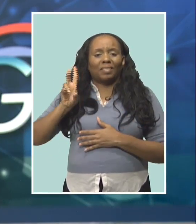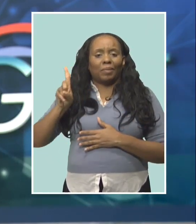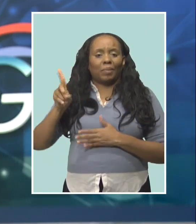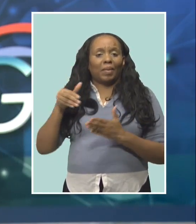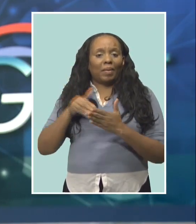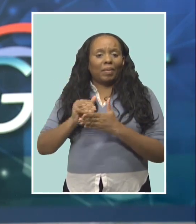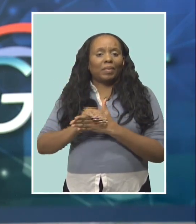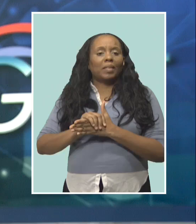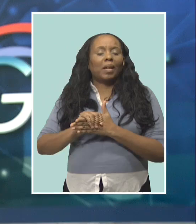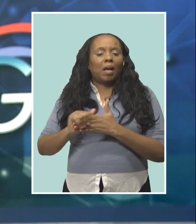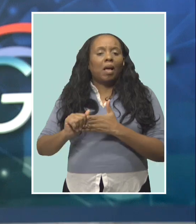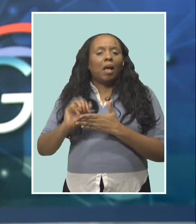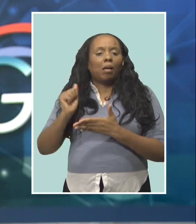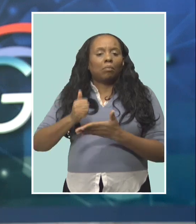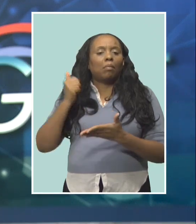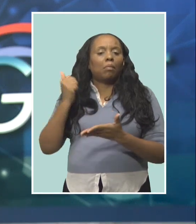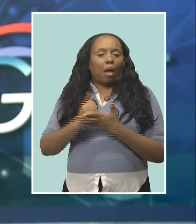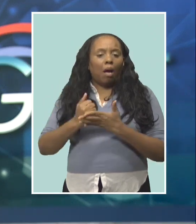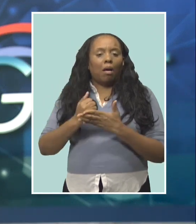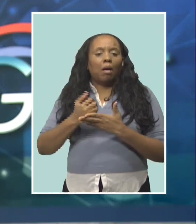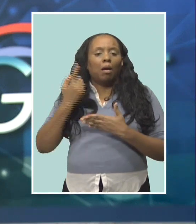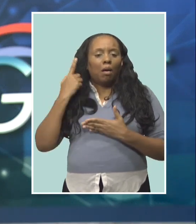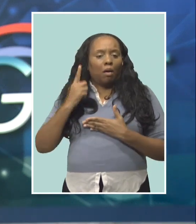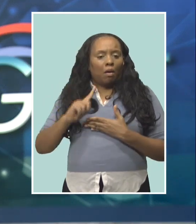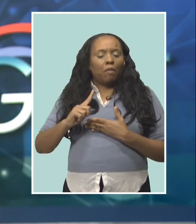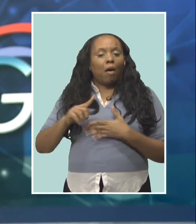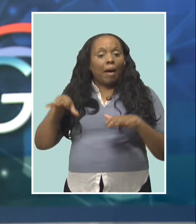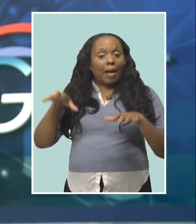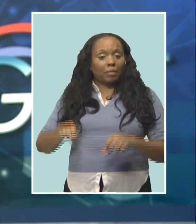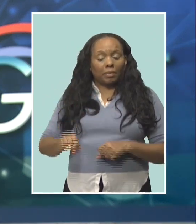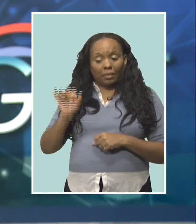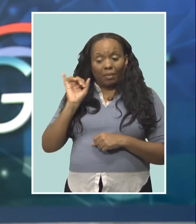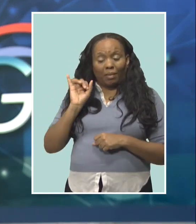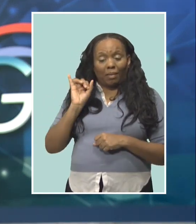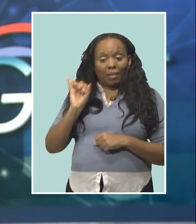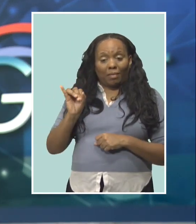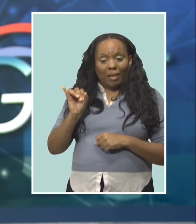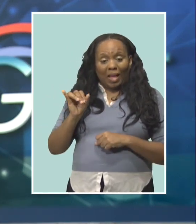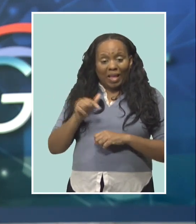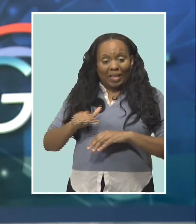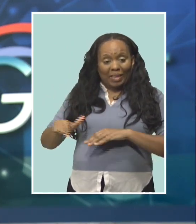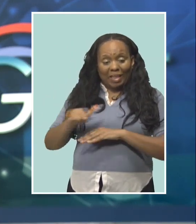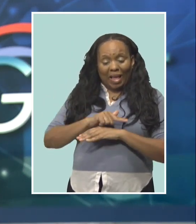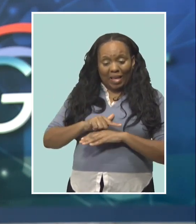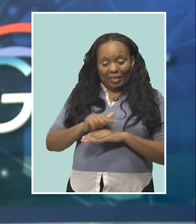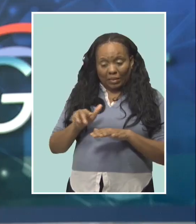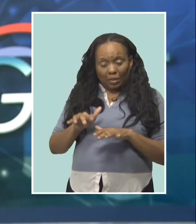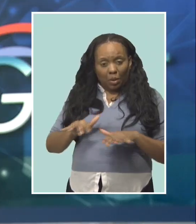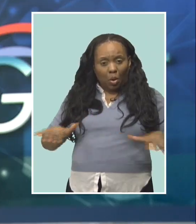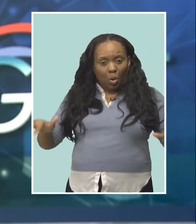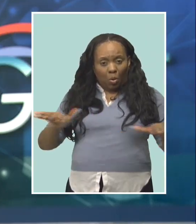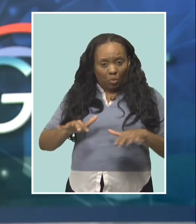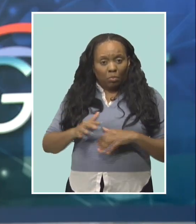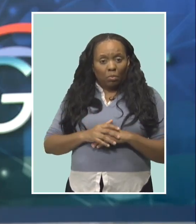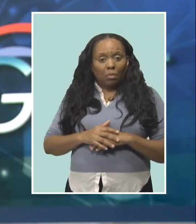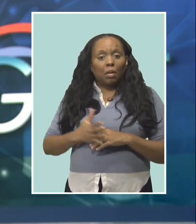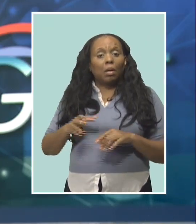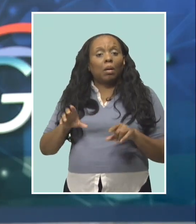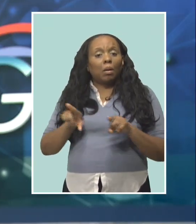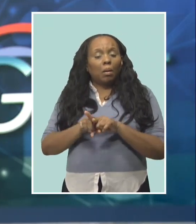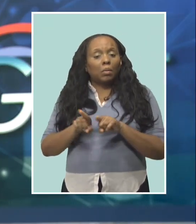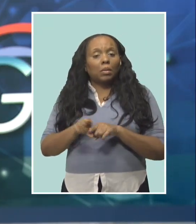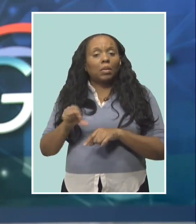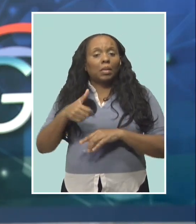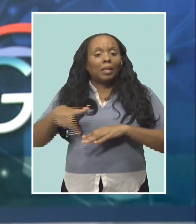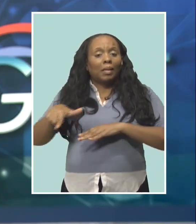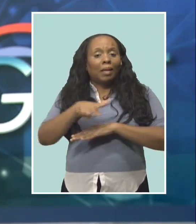$25,371,000 was appropriated through a supplementary, portions of which will be used to assist with the acquisition, as well as that of 5 acres of